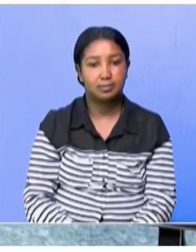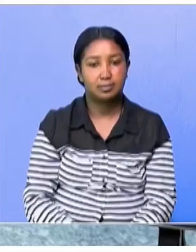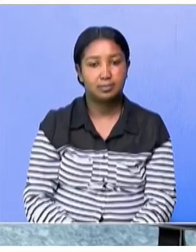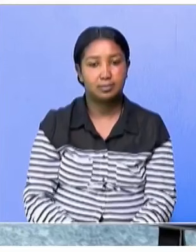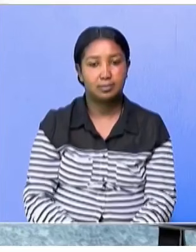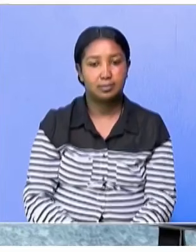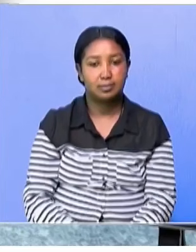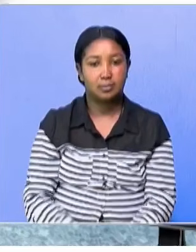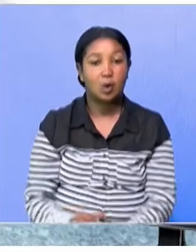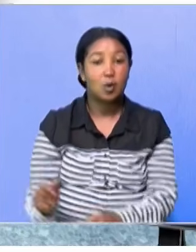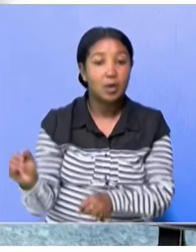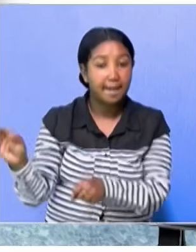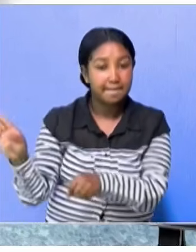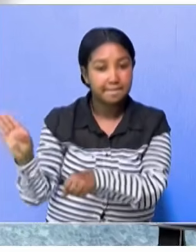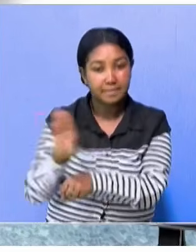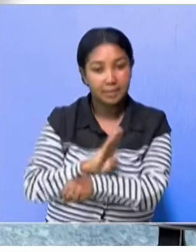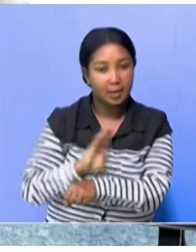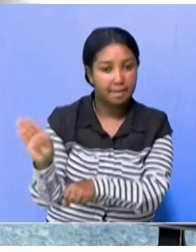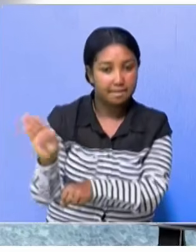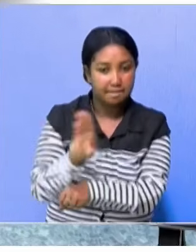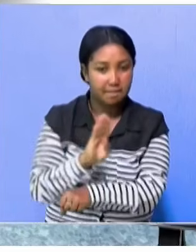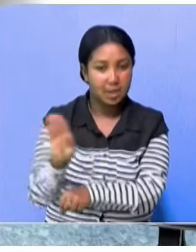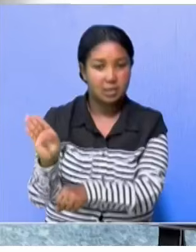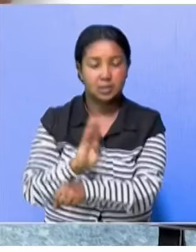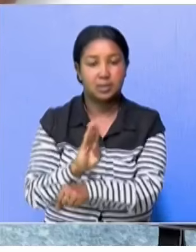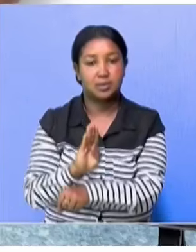on a busy